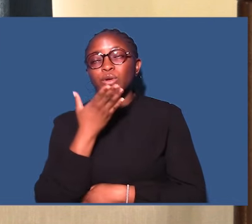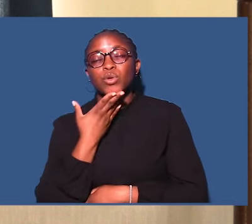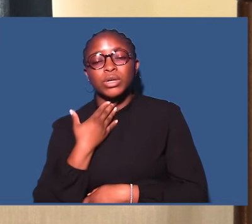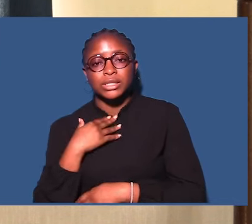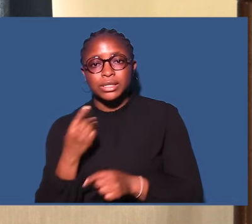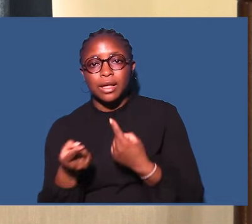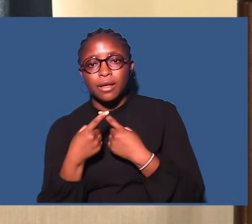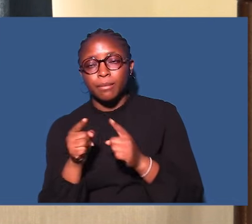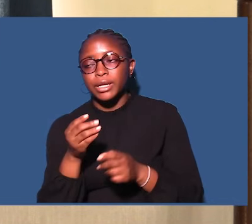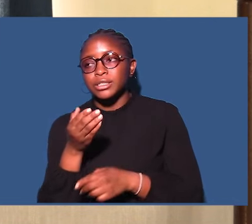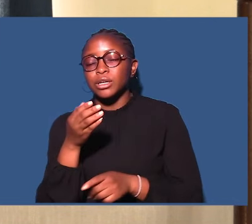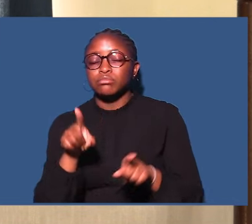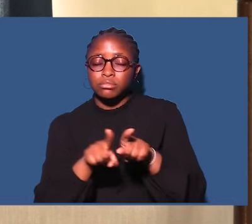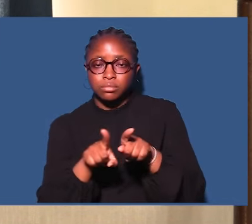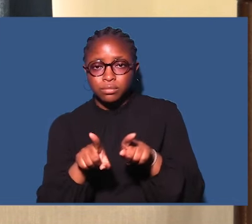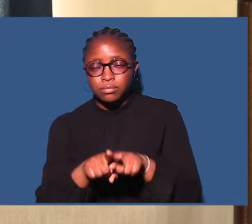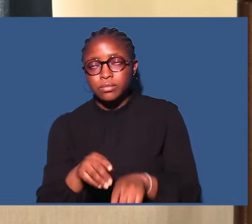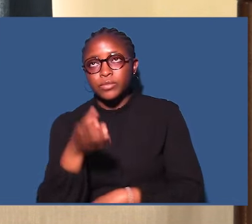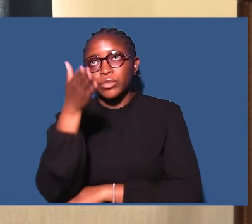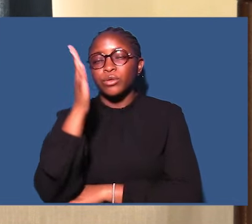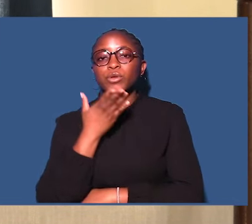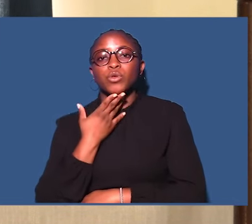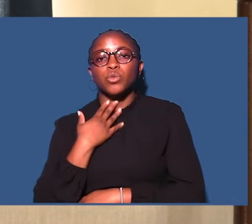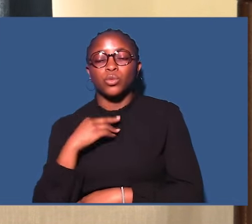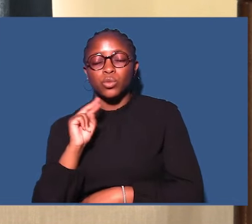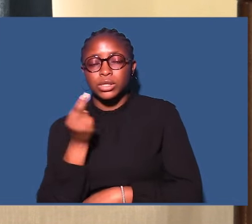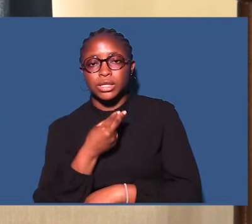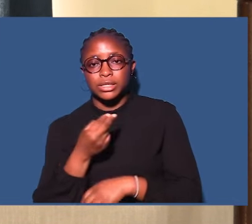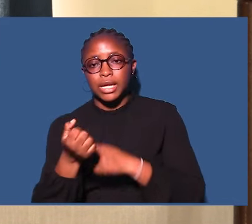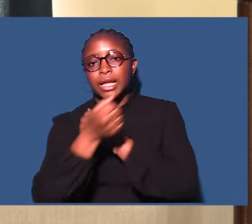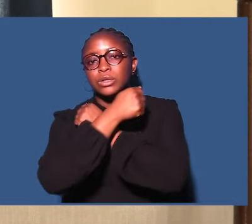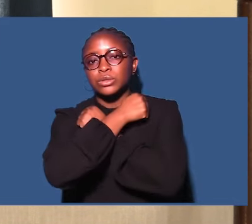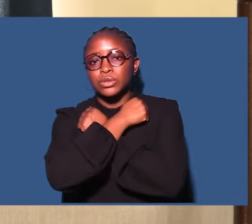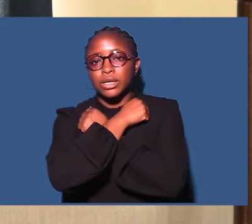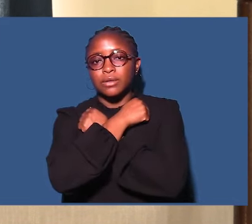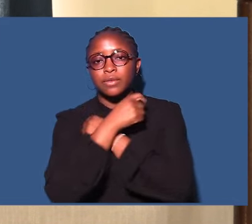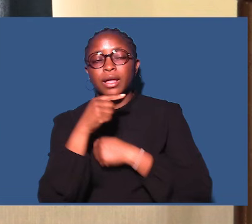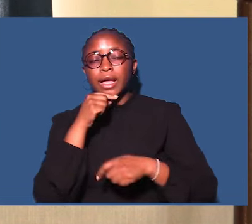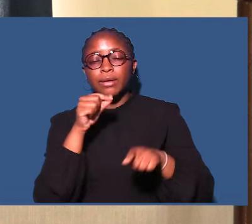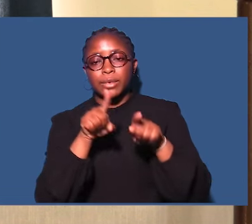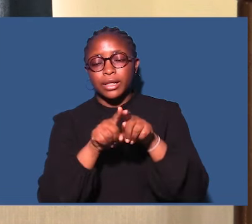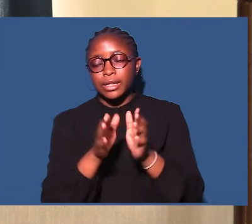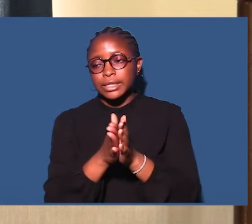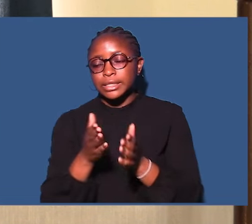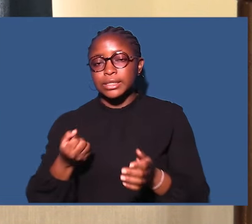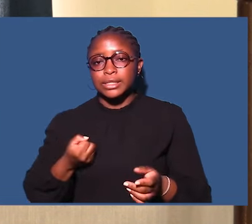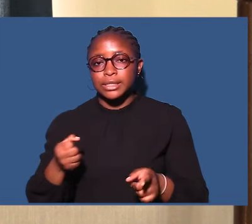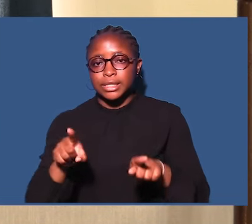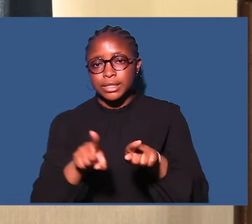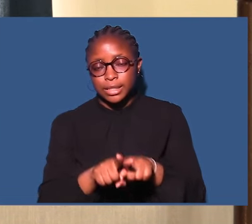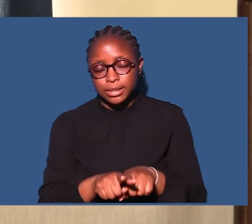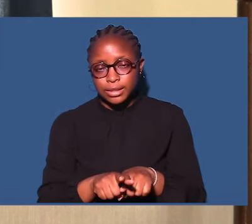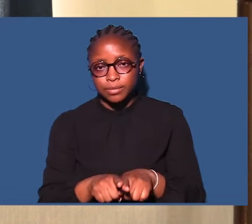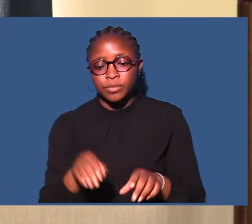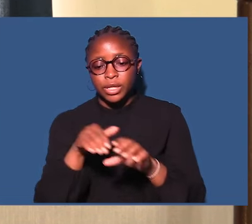sisters in the faith who are weak.